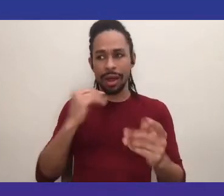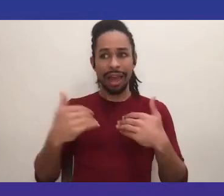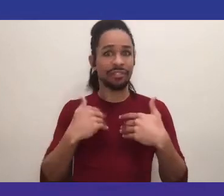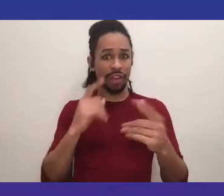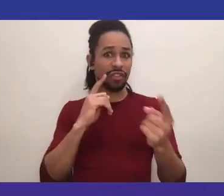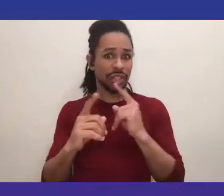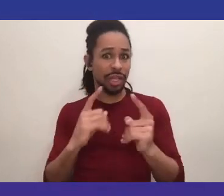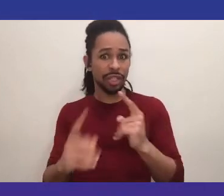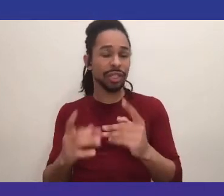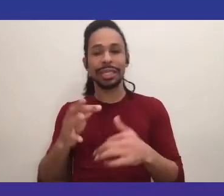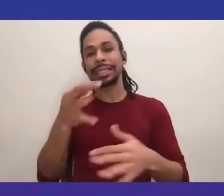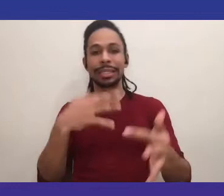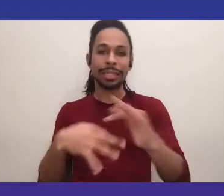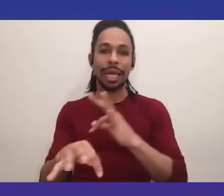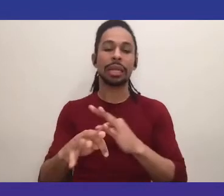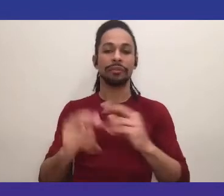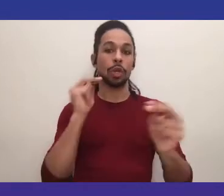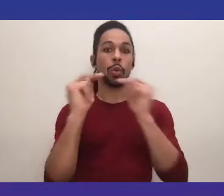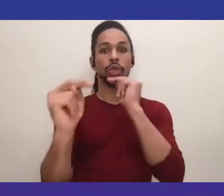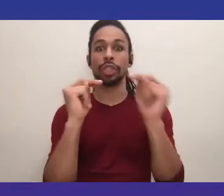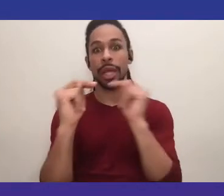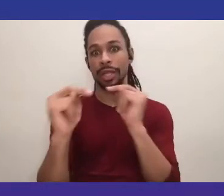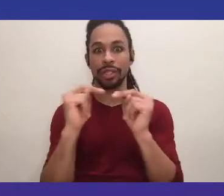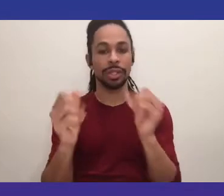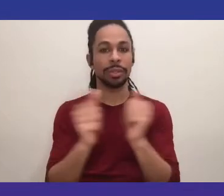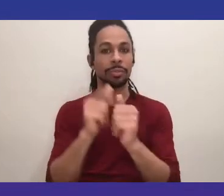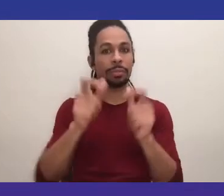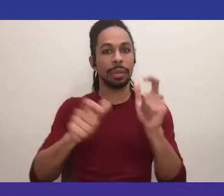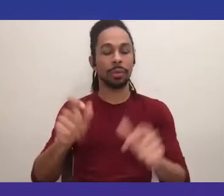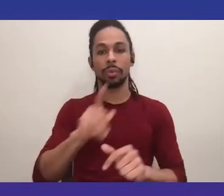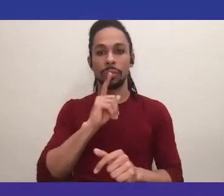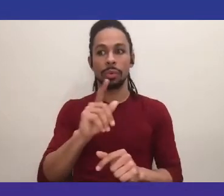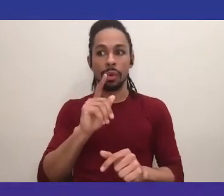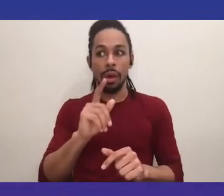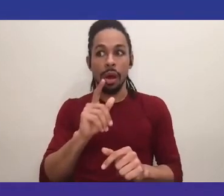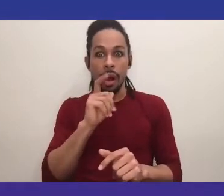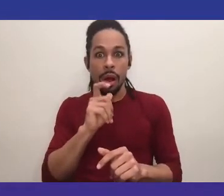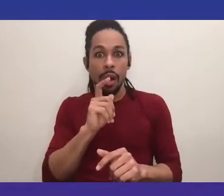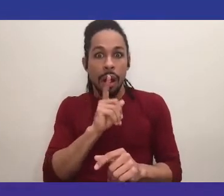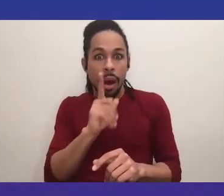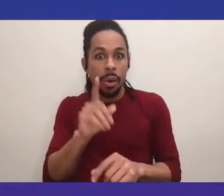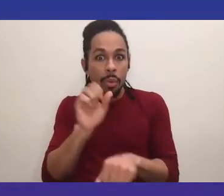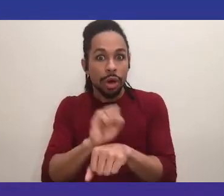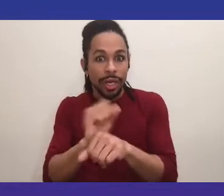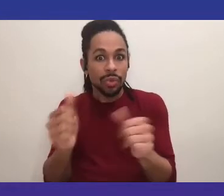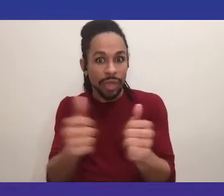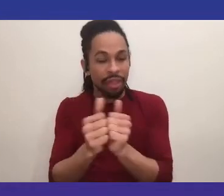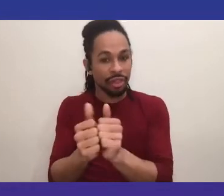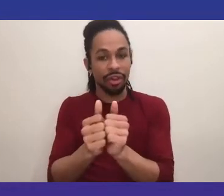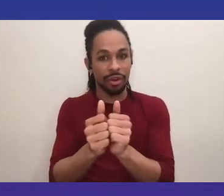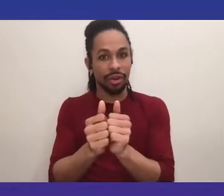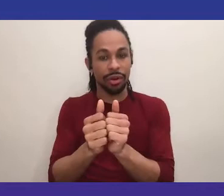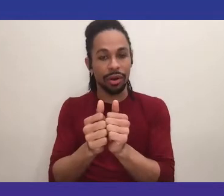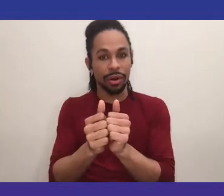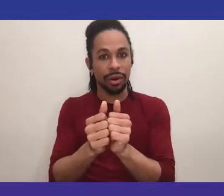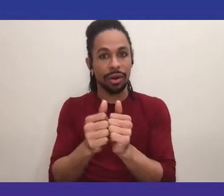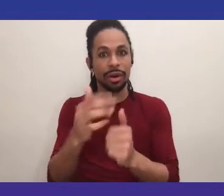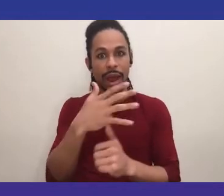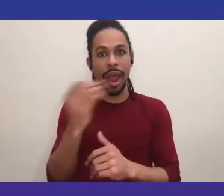of negotiations with people that are working together, you know, and to change the word